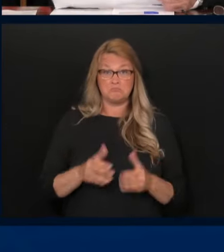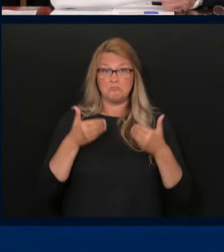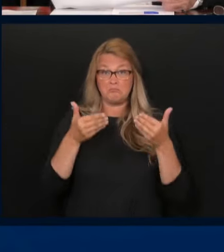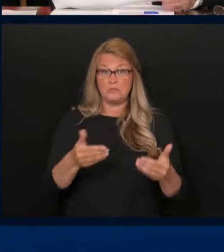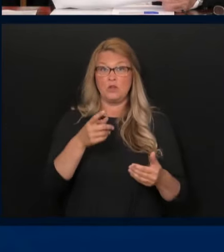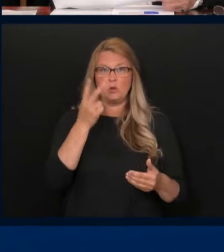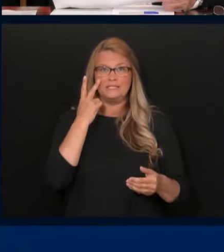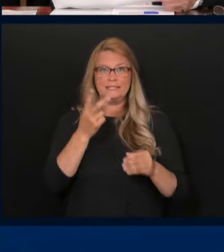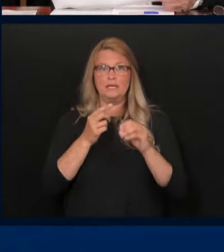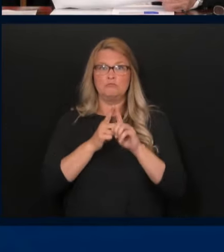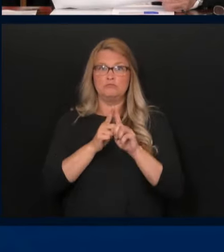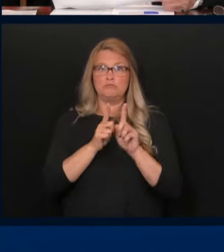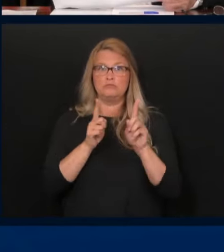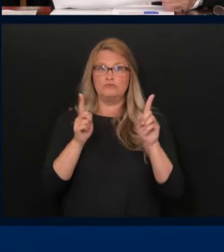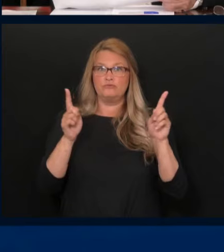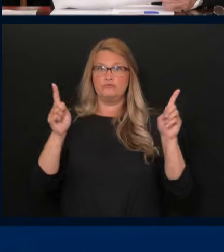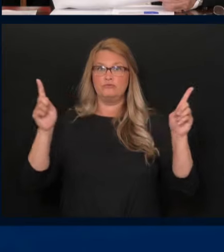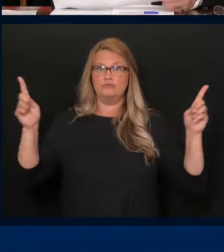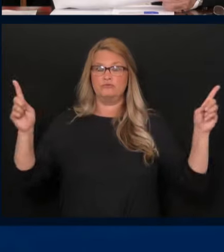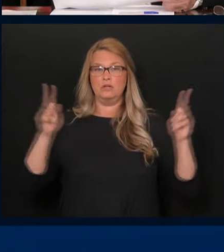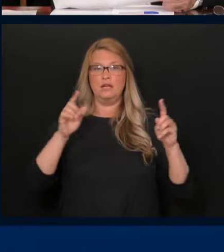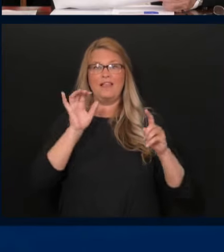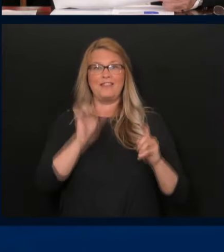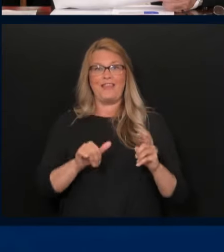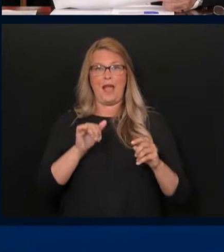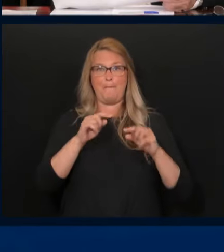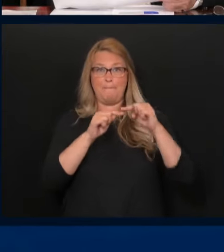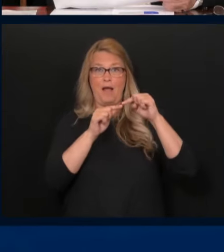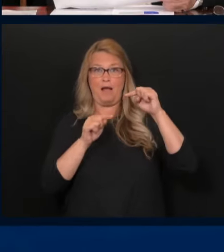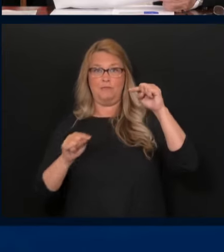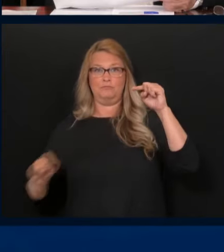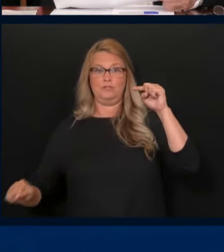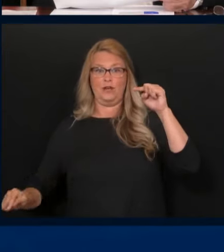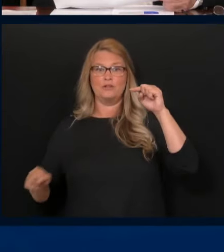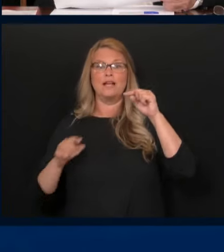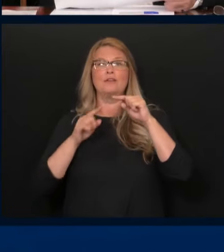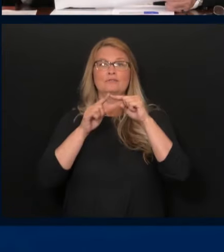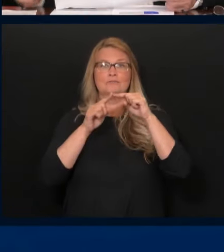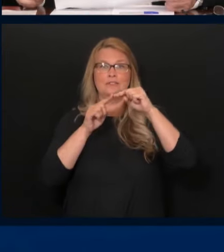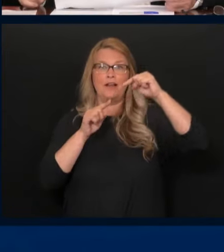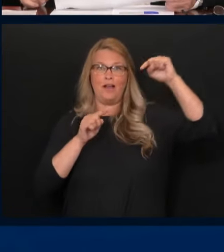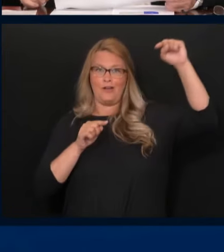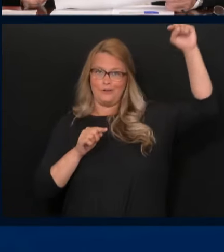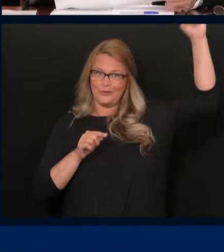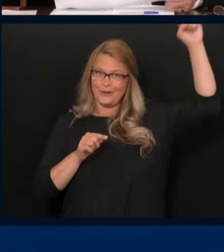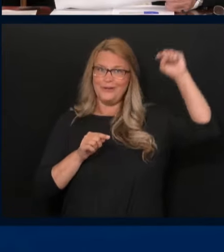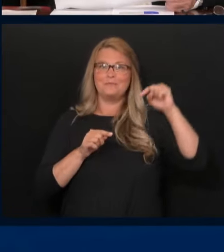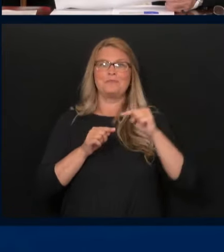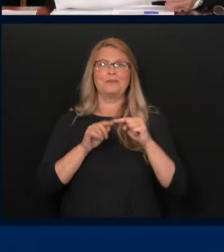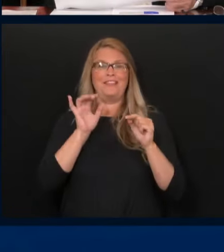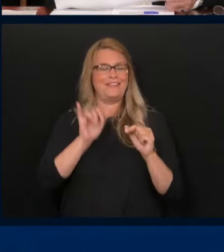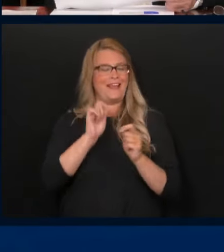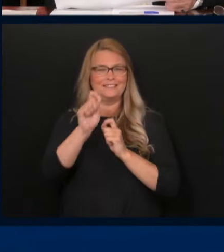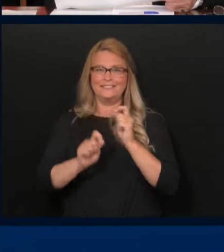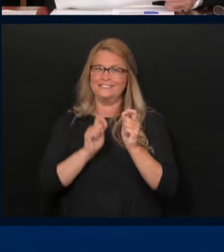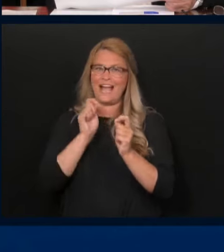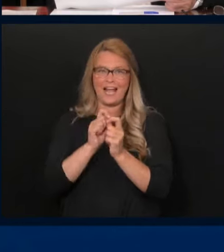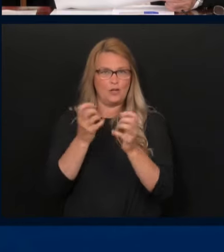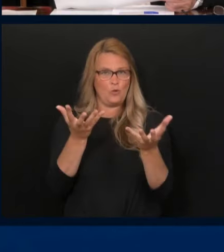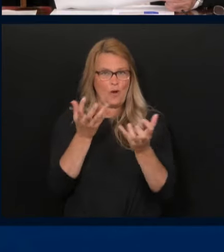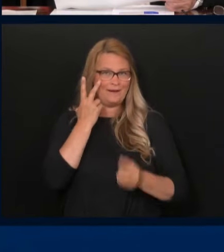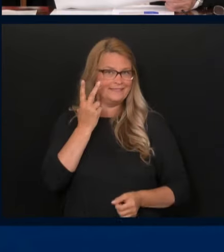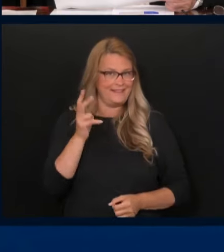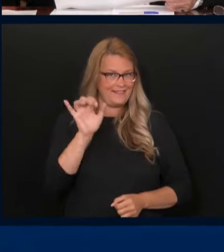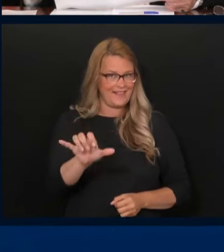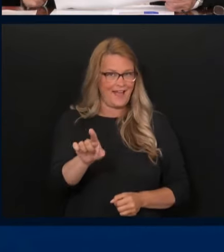notice the bottom line continues to tilt down just a little bit. Top line continues to grow. It's exactly what we want to